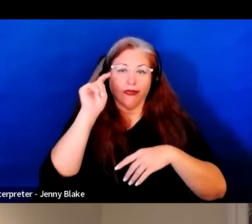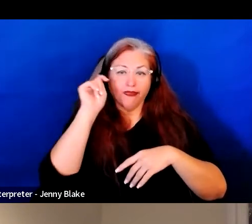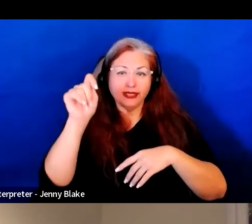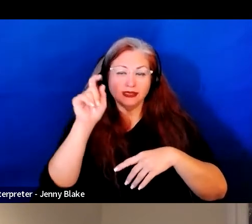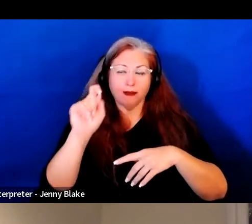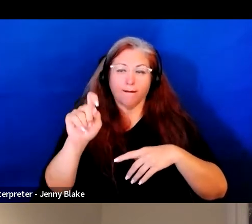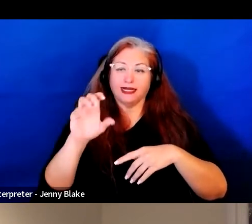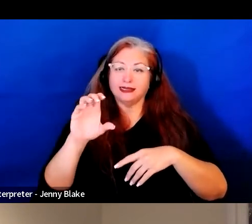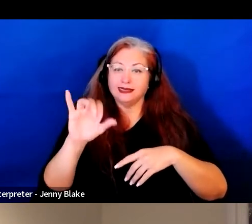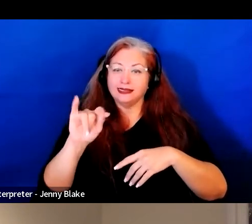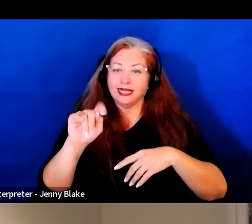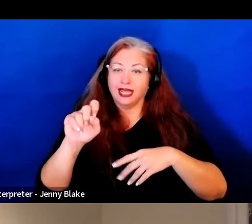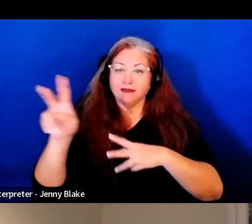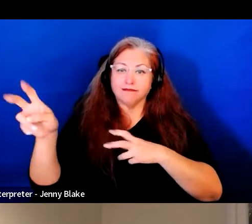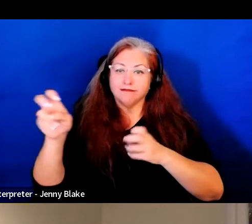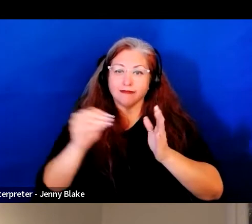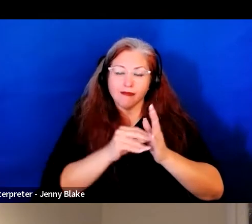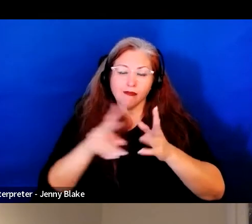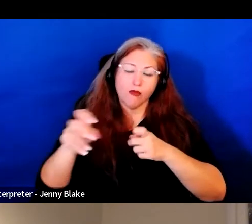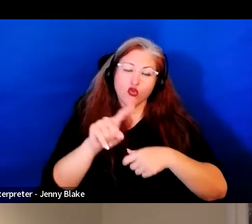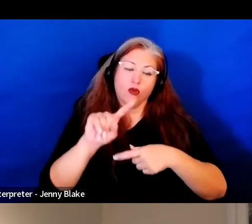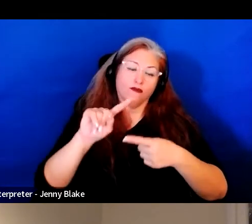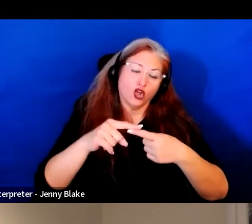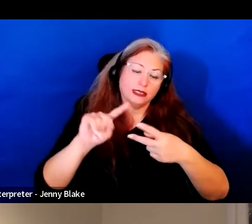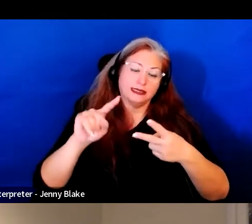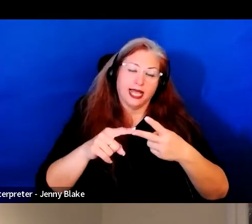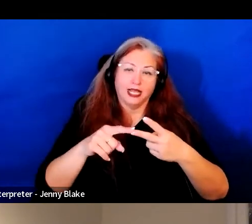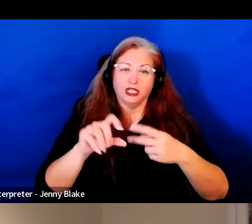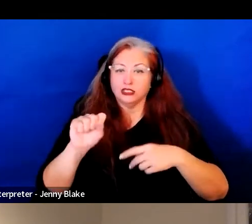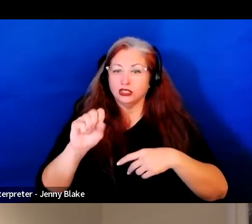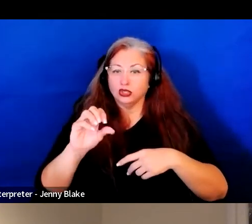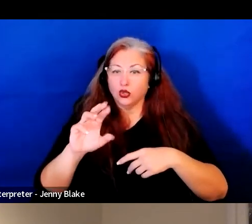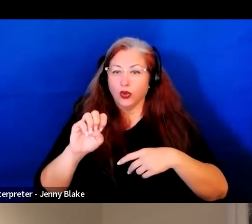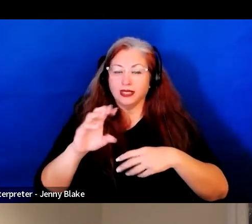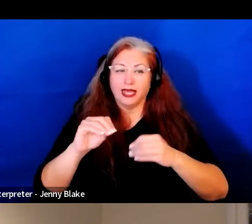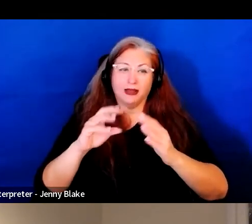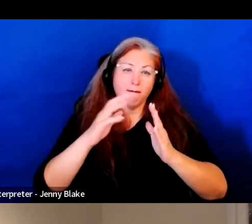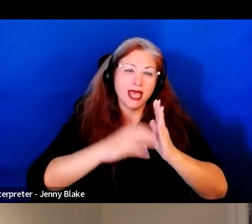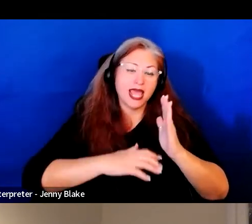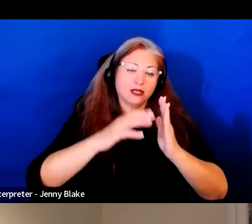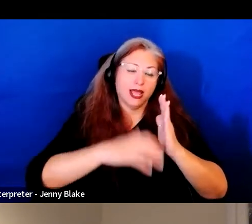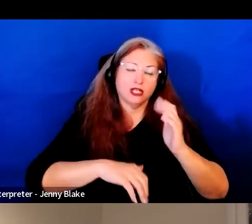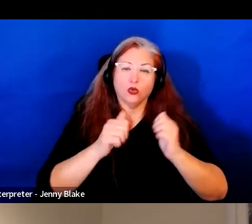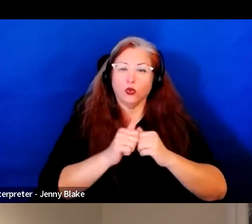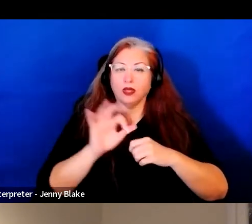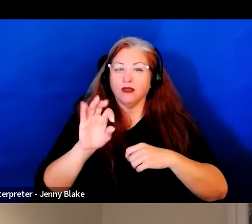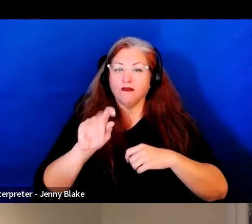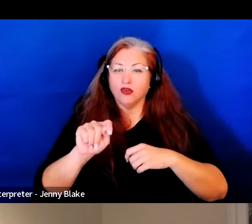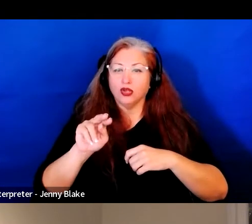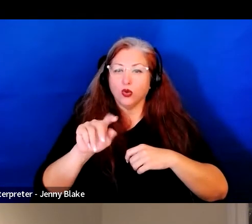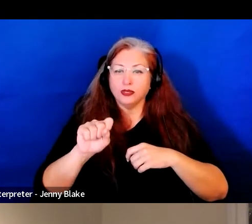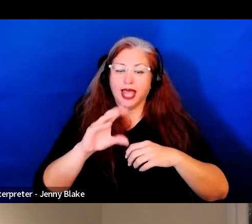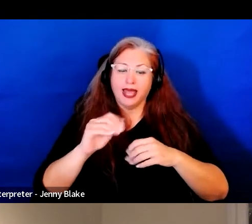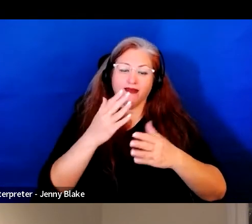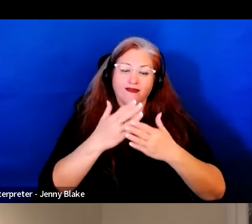cite first and secondary sources and hand in pages of footnotes with fact-checking